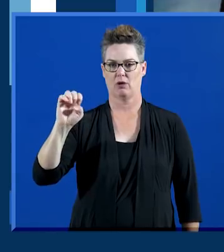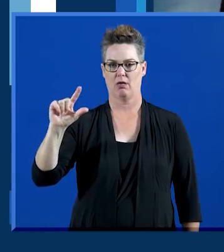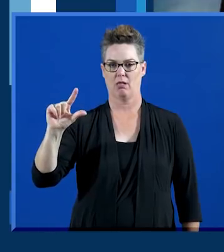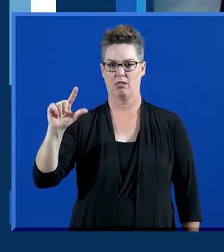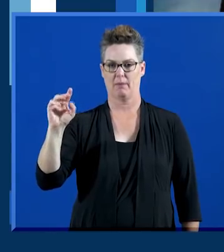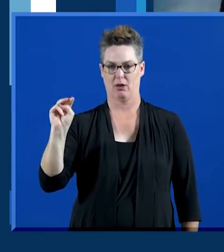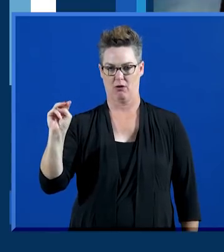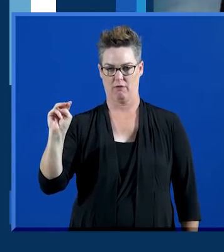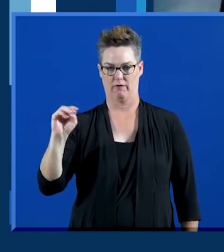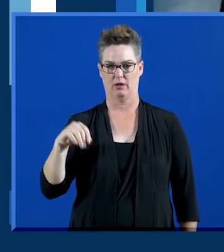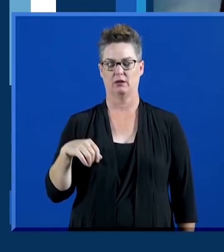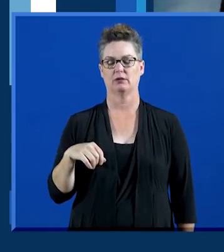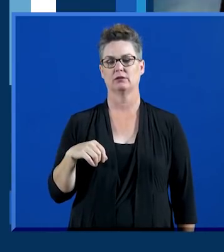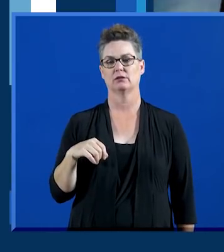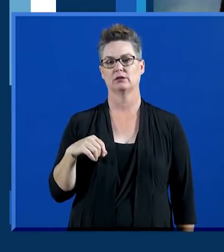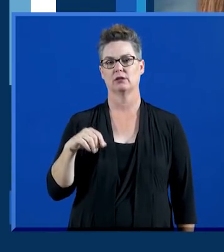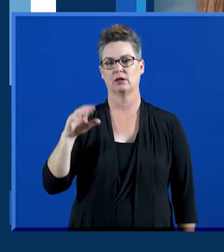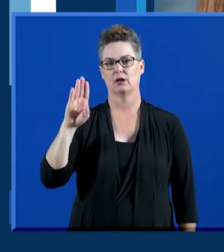Gabriel McGarvey.